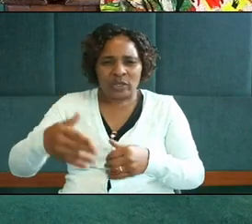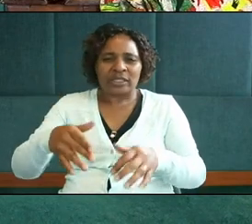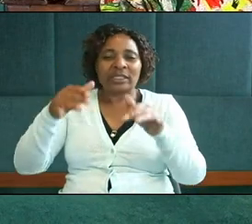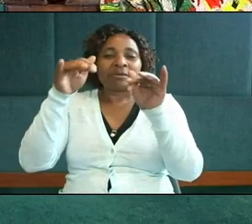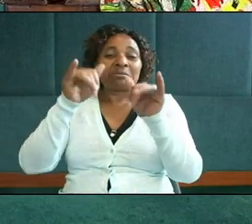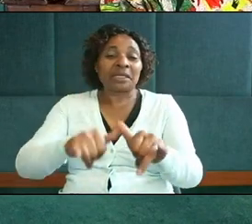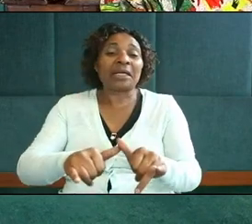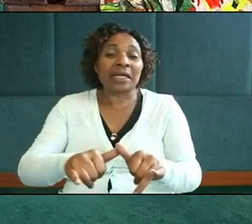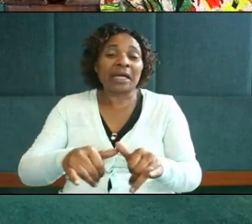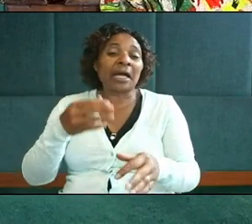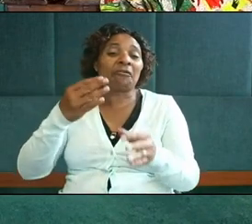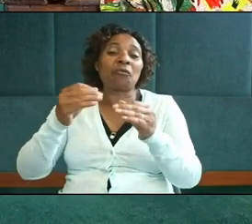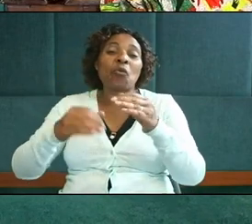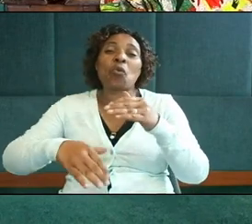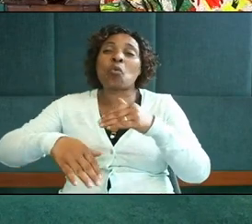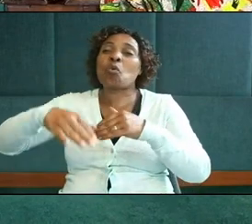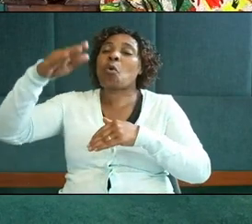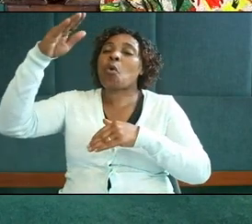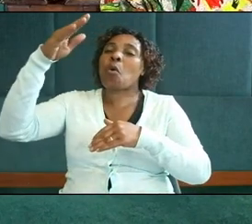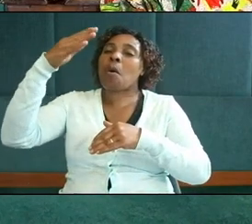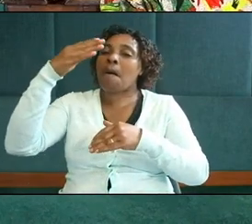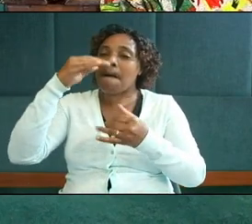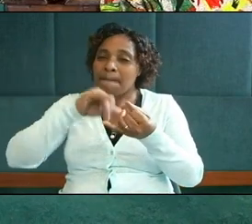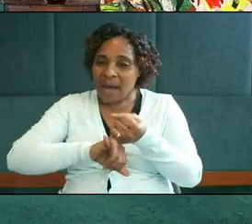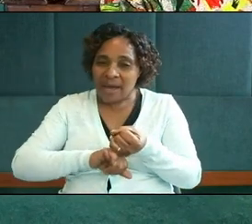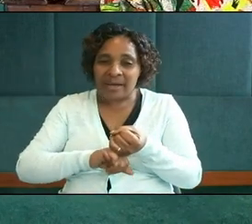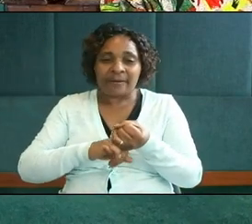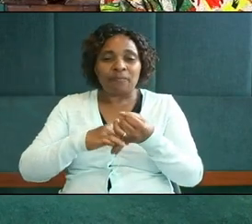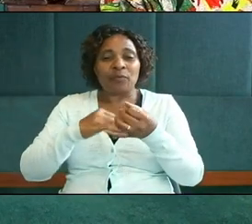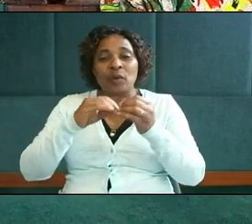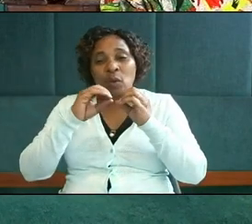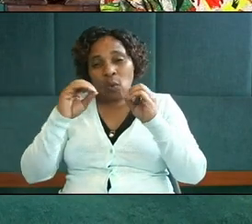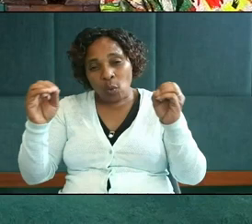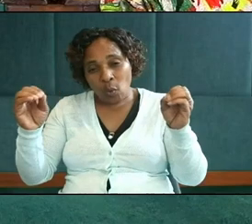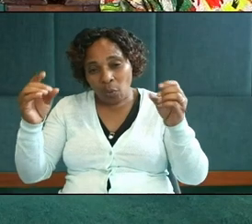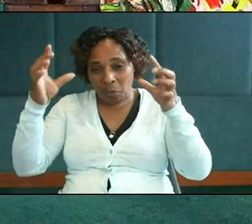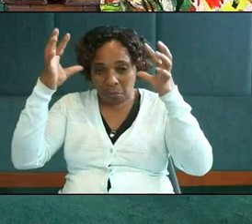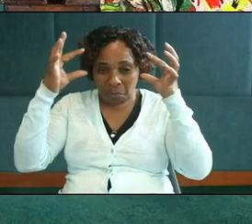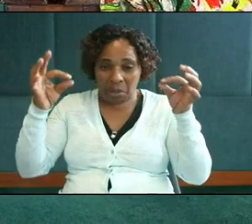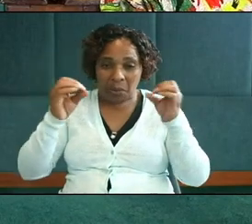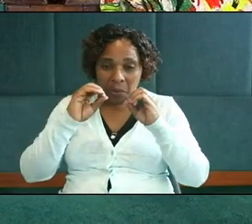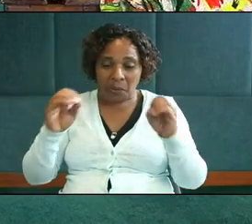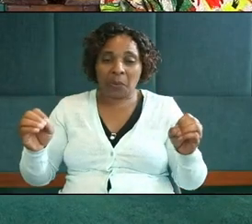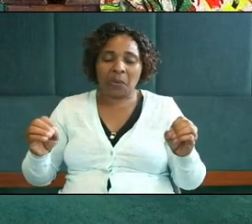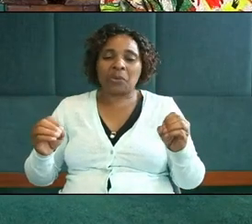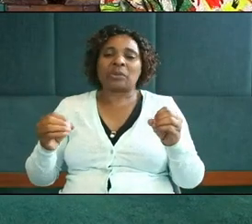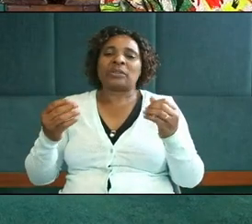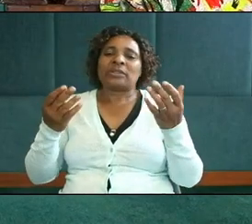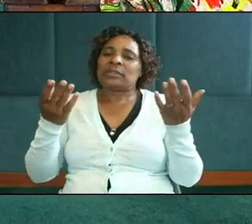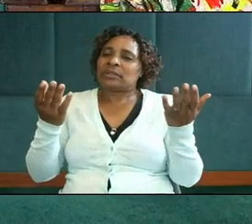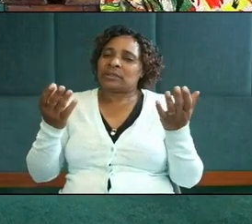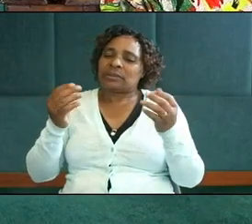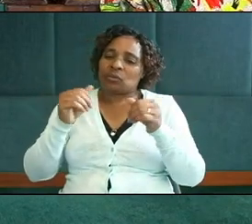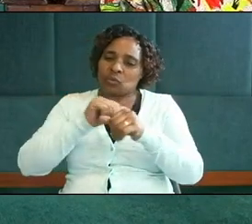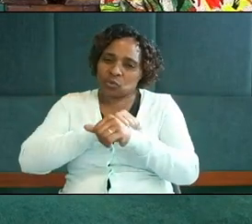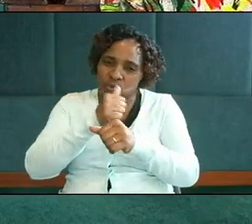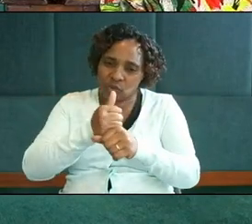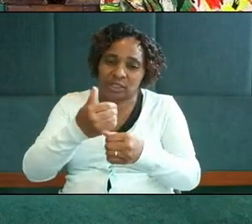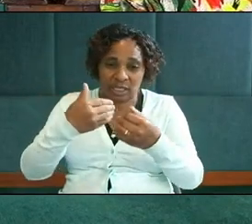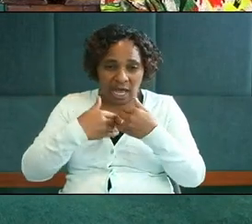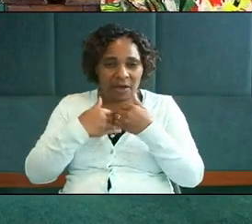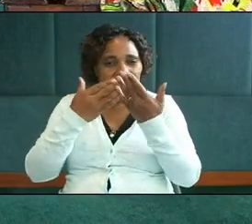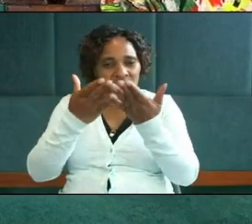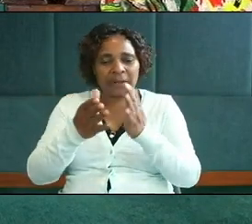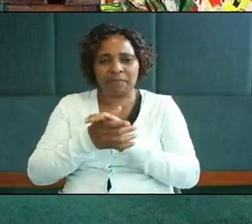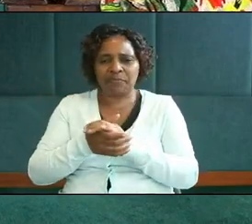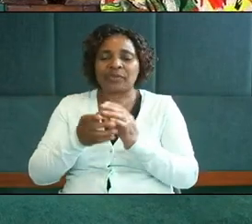you've grown up, married, not married, parents will always be at the center of authority. Yeah, and I'd just like to